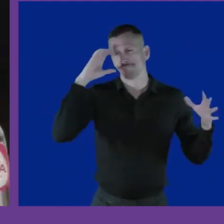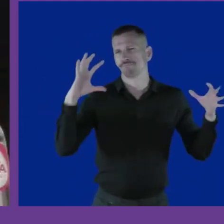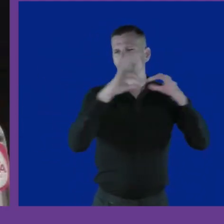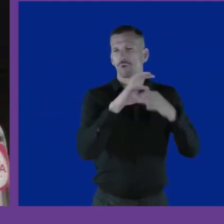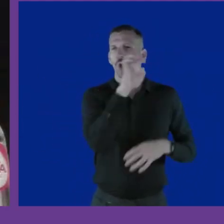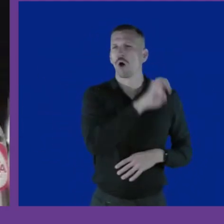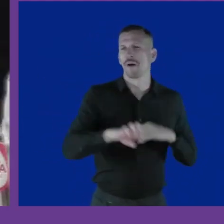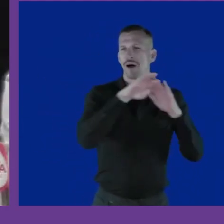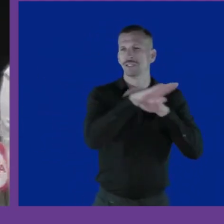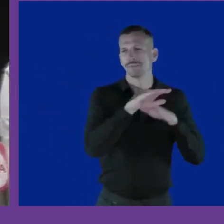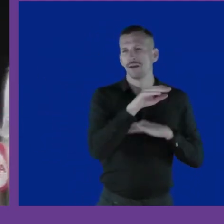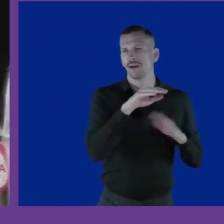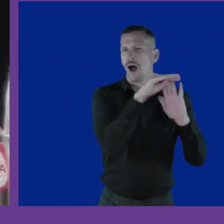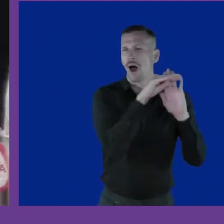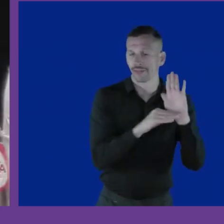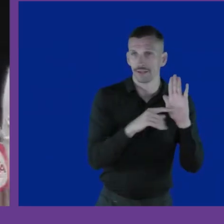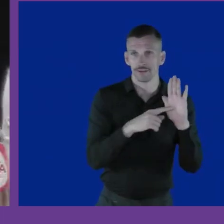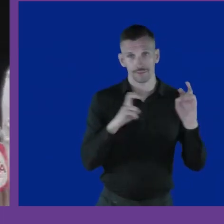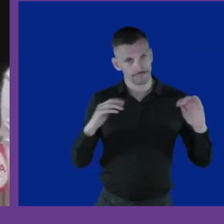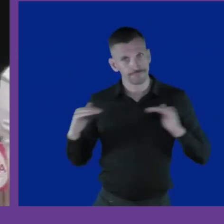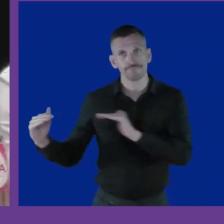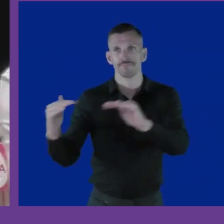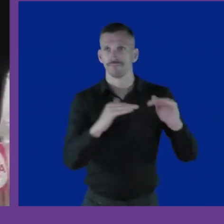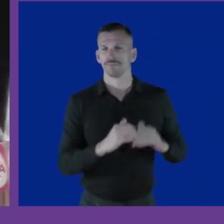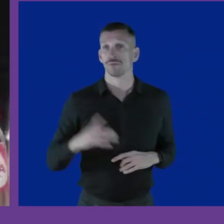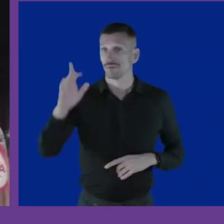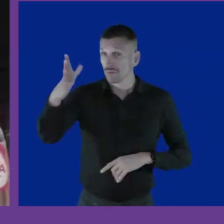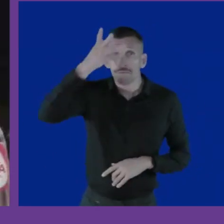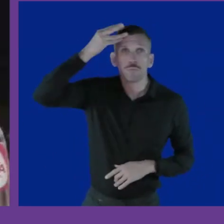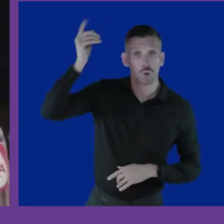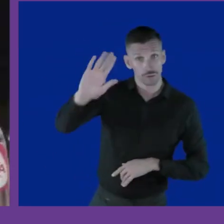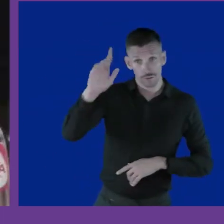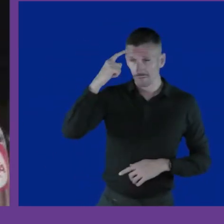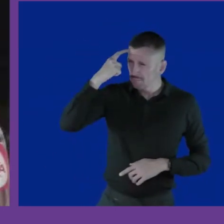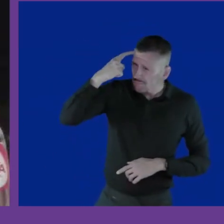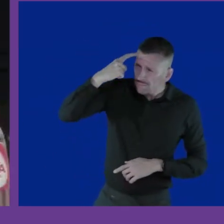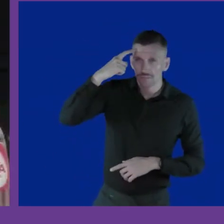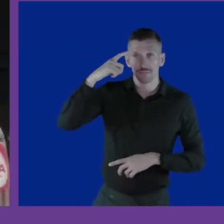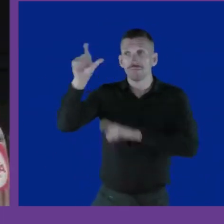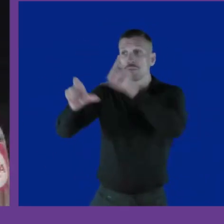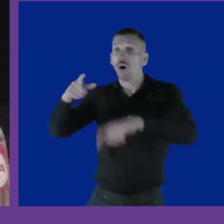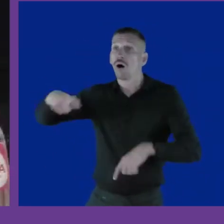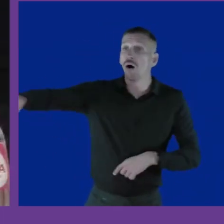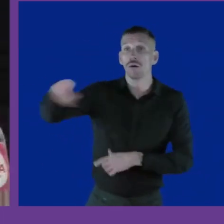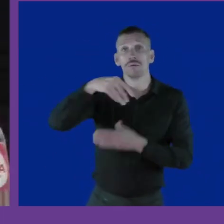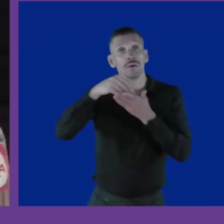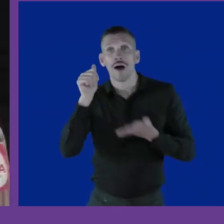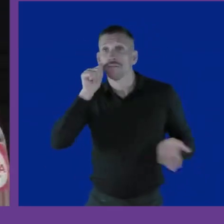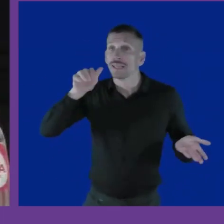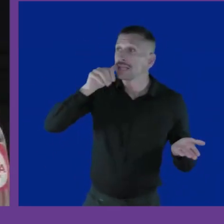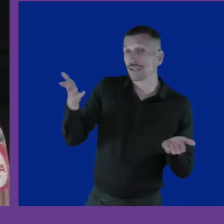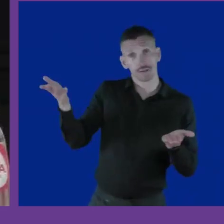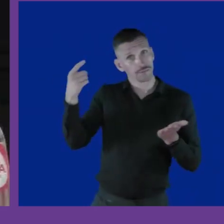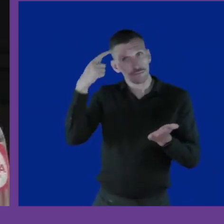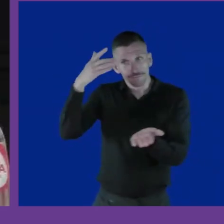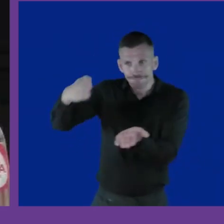customer journey in banking. It's about signing up for the bank or for the service. It's about being able to log in. It's